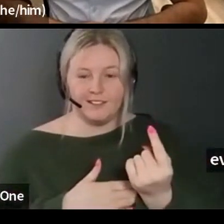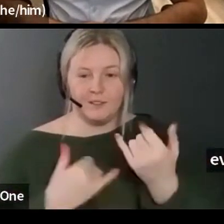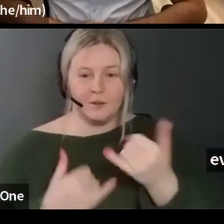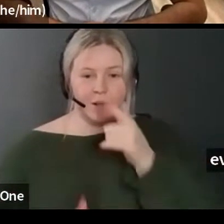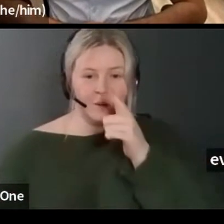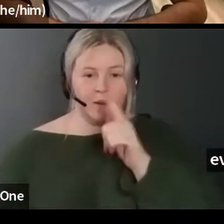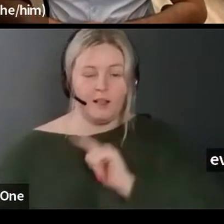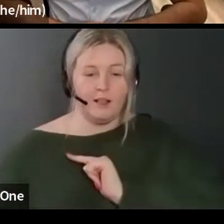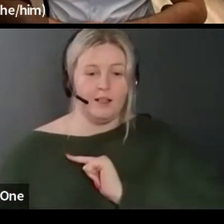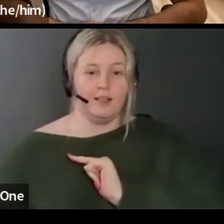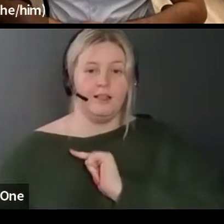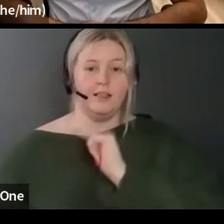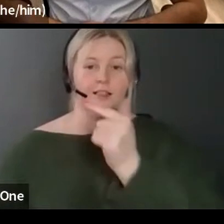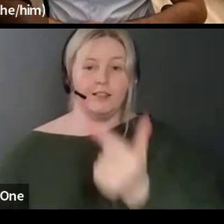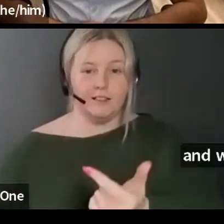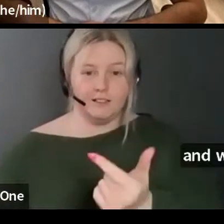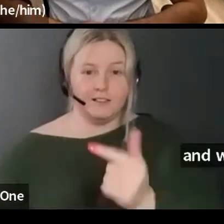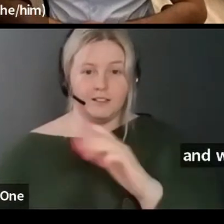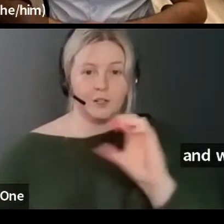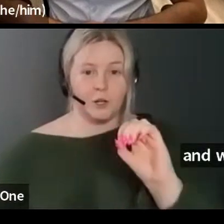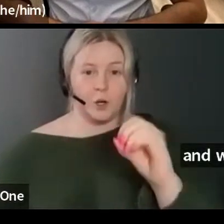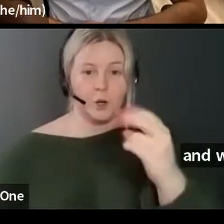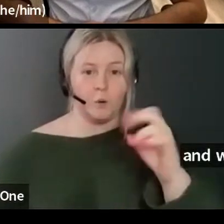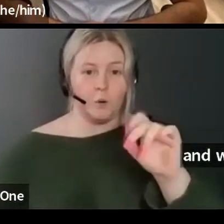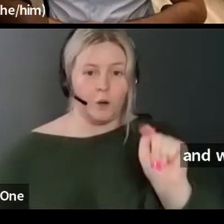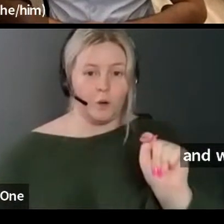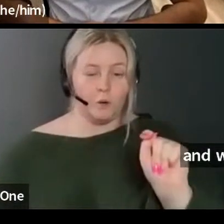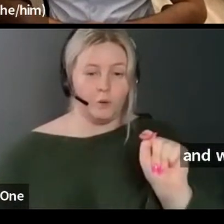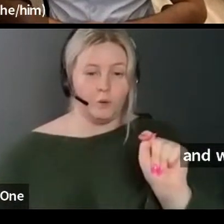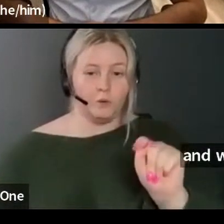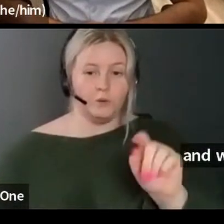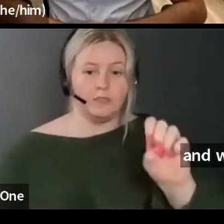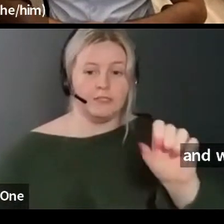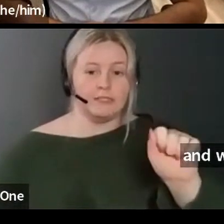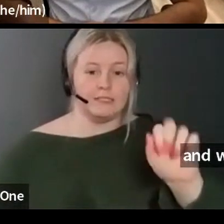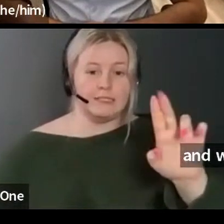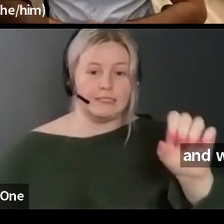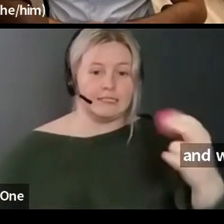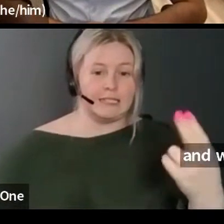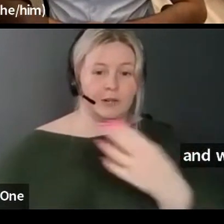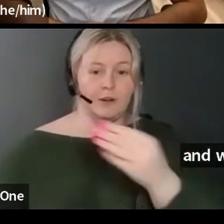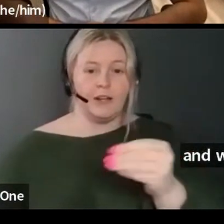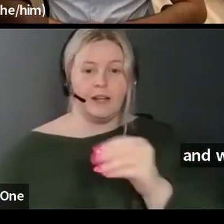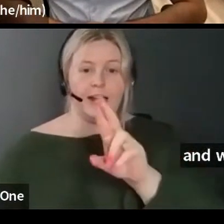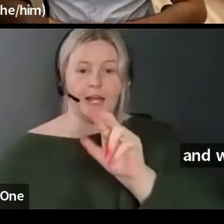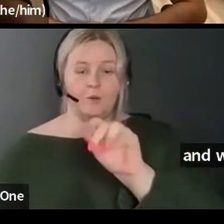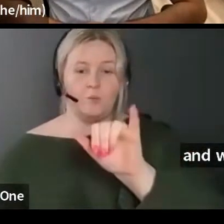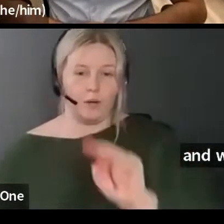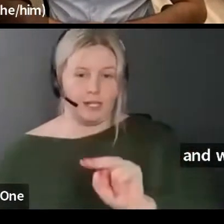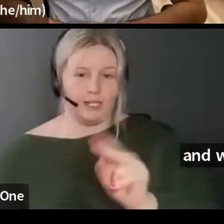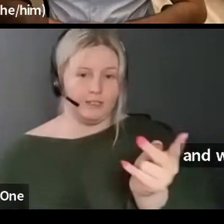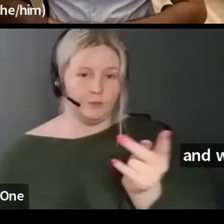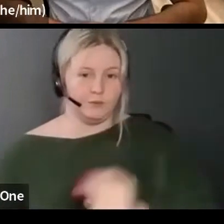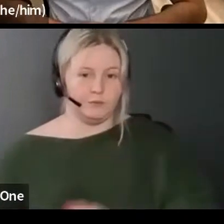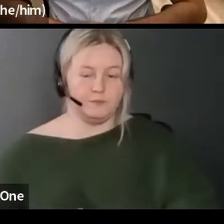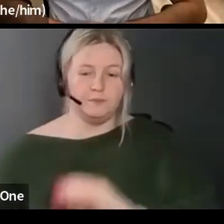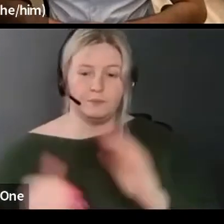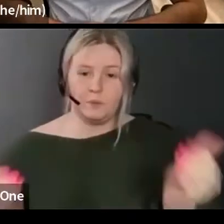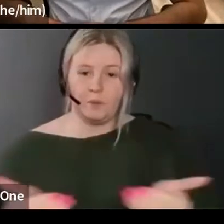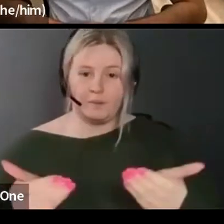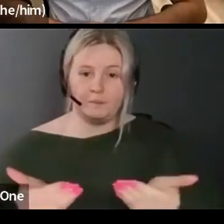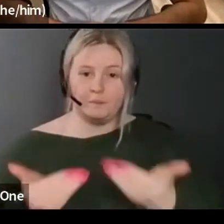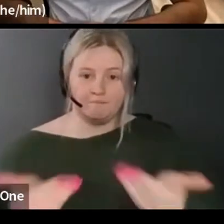this over to your co-hosts, Sarah, Jama, and Ween Hai. Welcome,